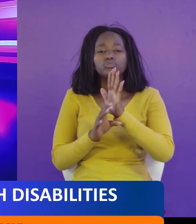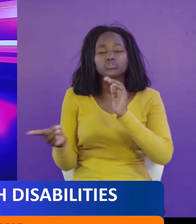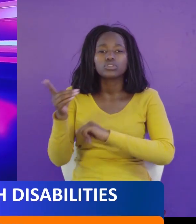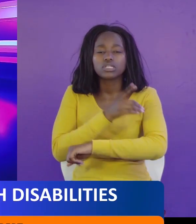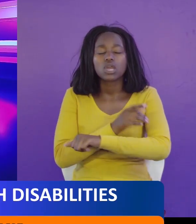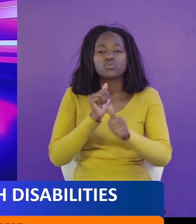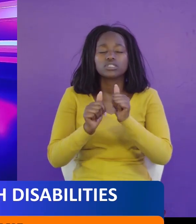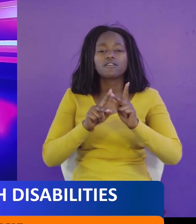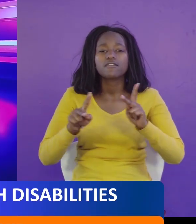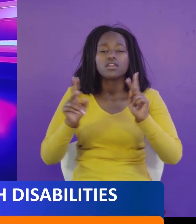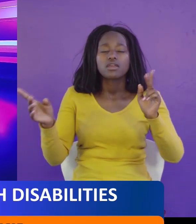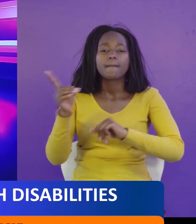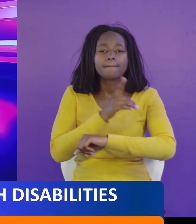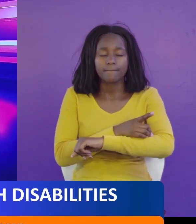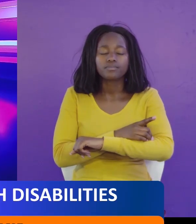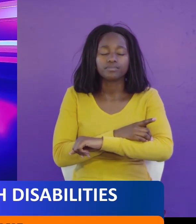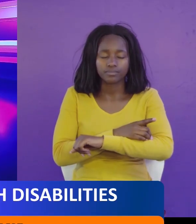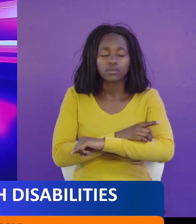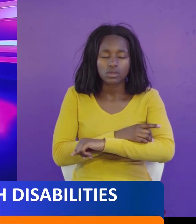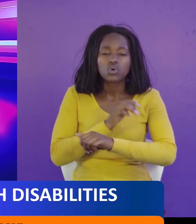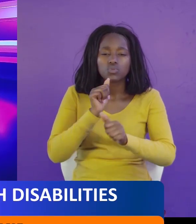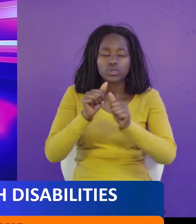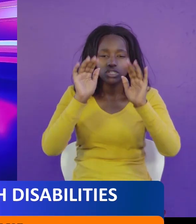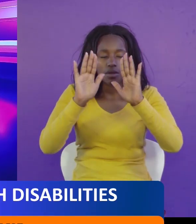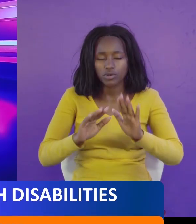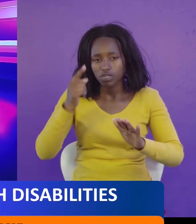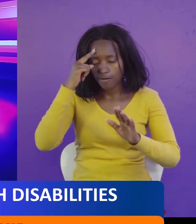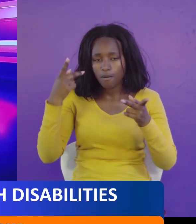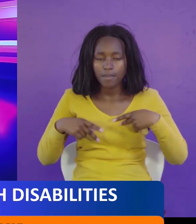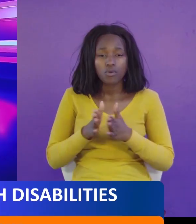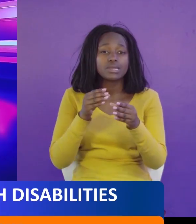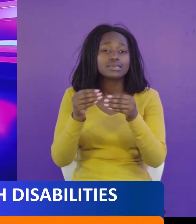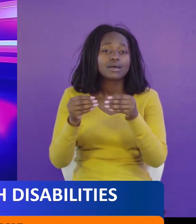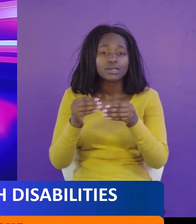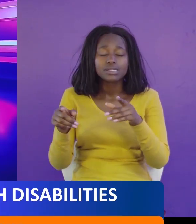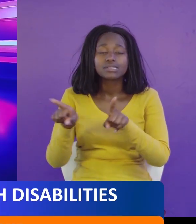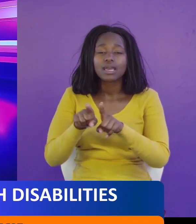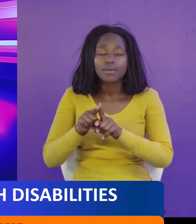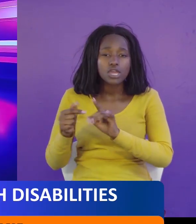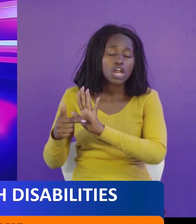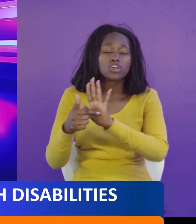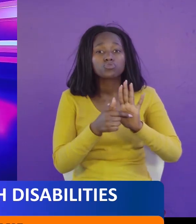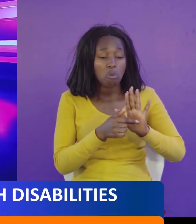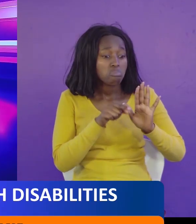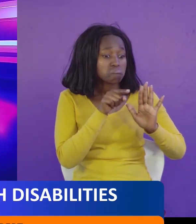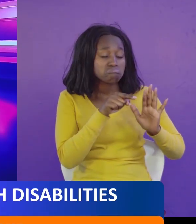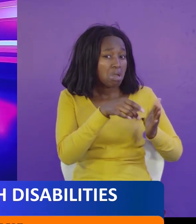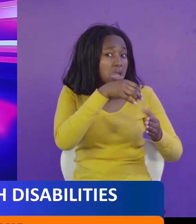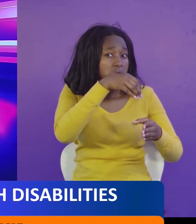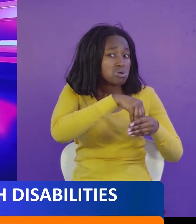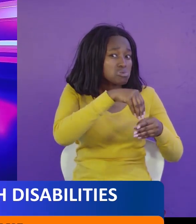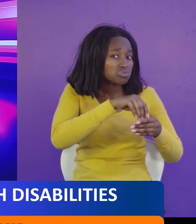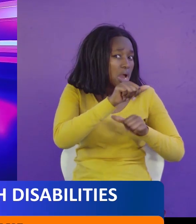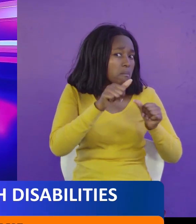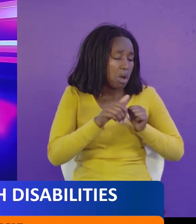for persons with disabilities. It is a reminder that inclusion is not charity. It is a constitutional